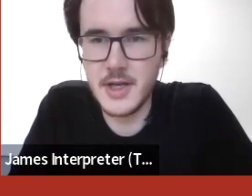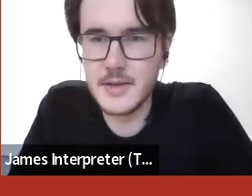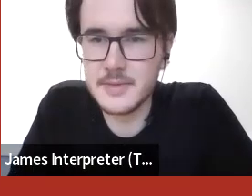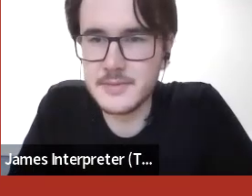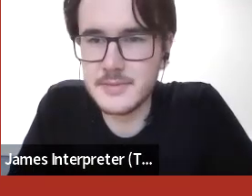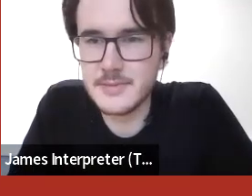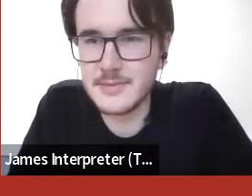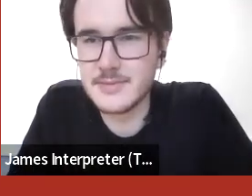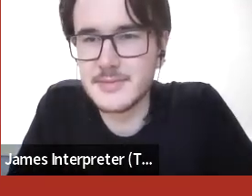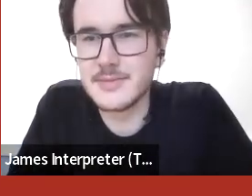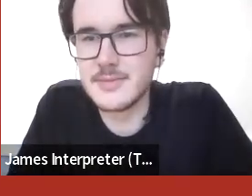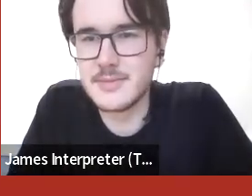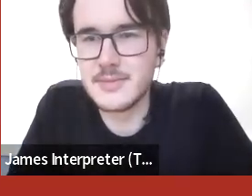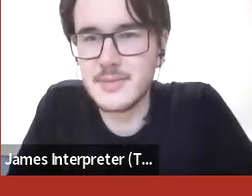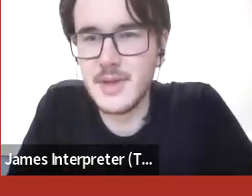G,